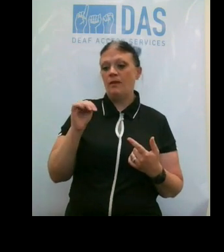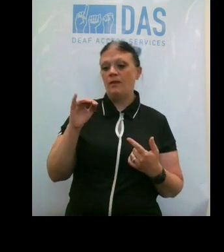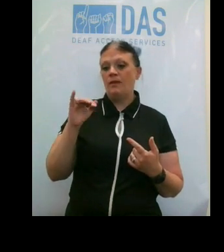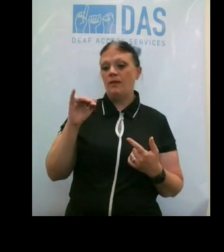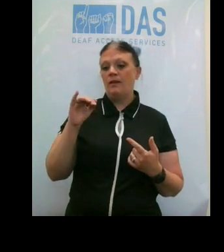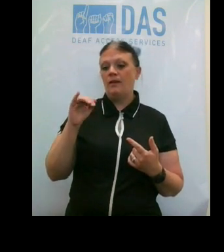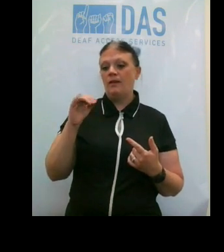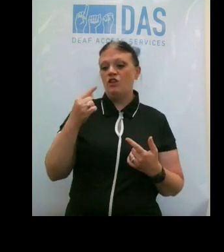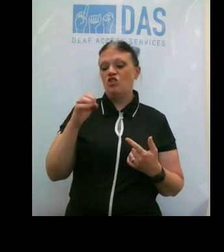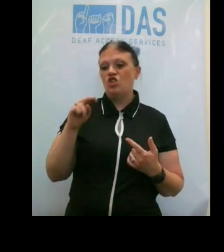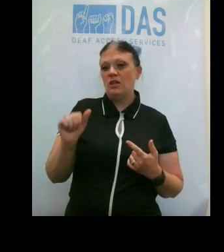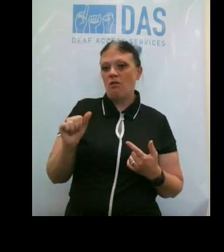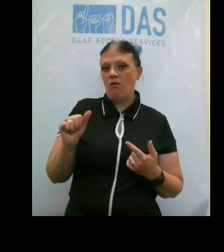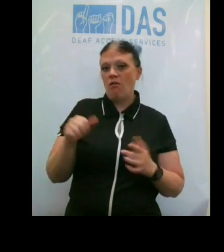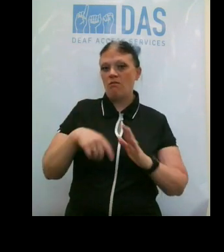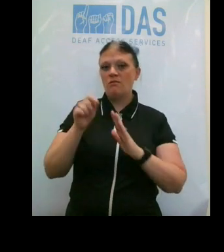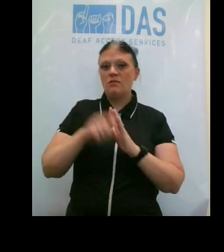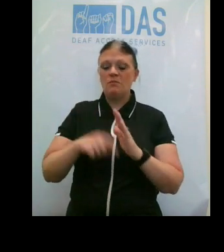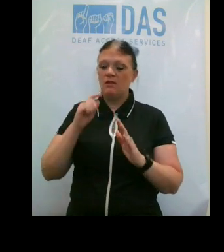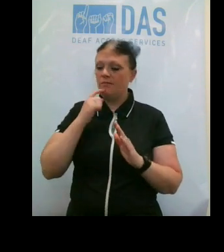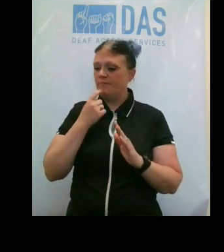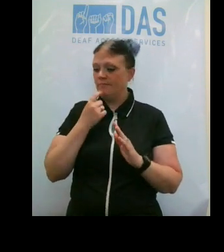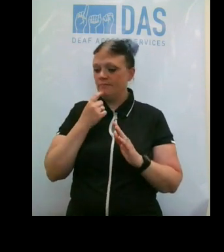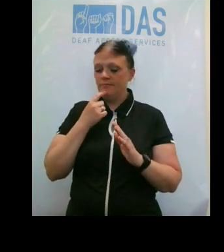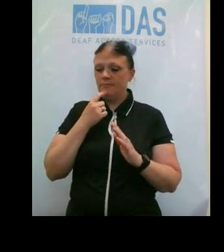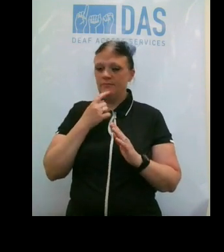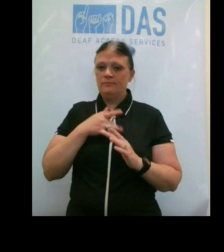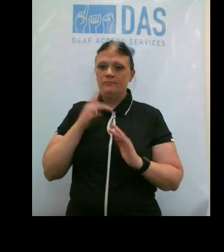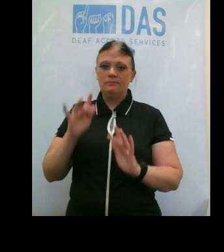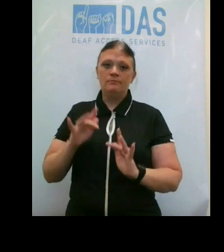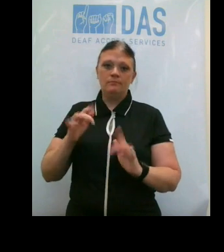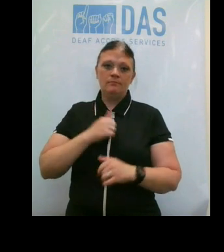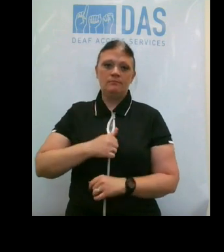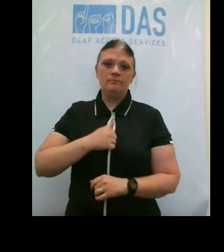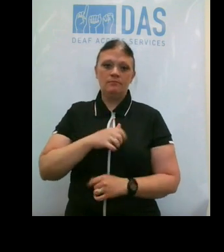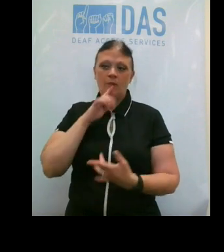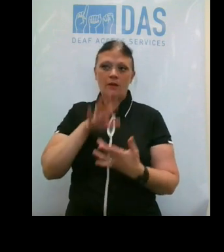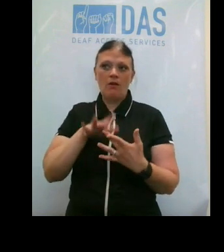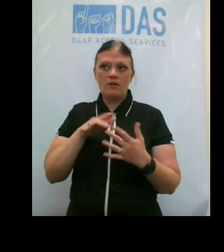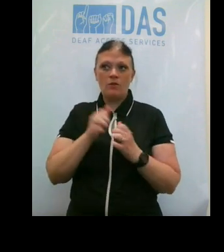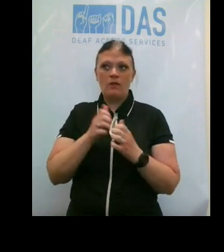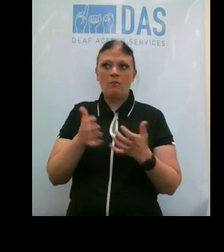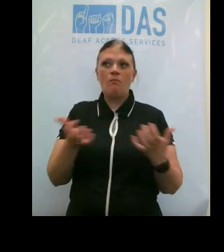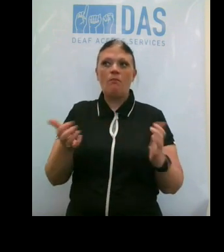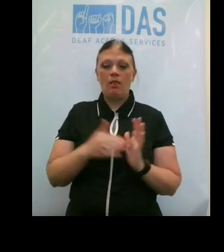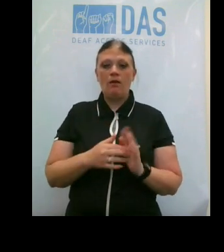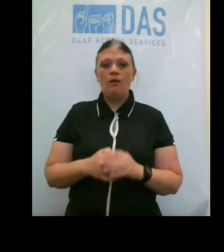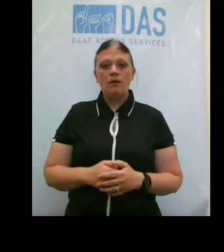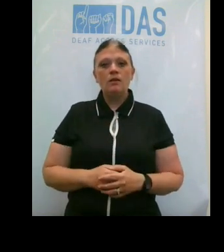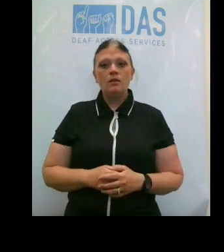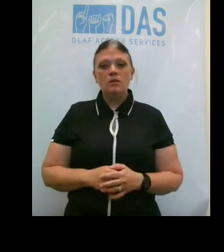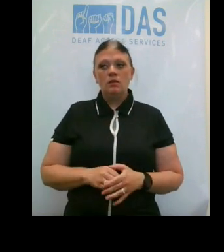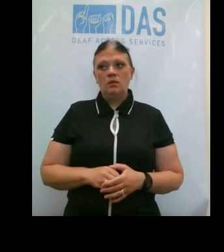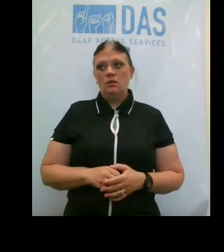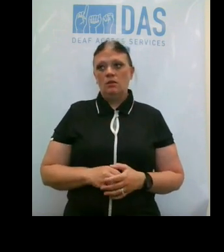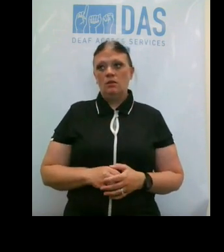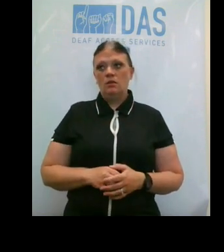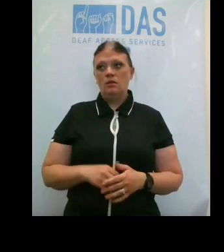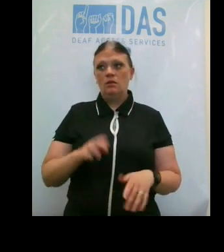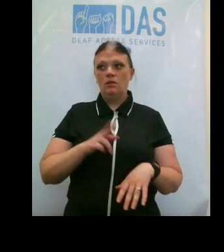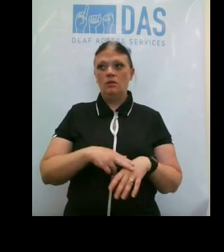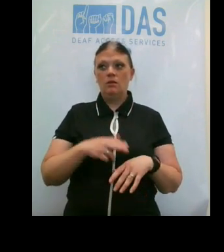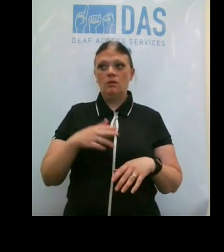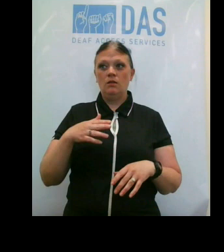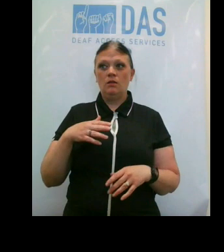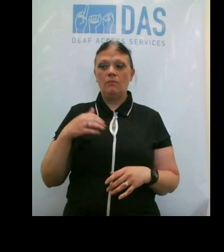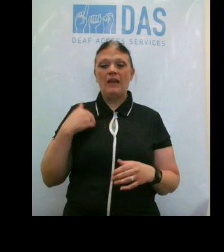deepest sympathies. I've been in contact with Jim a lot and Gina on Facebook. And then, of course, this is my Aunt Cookie's